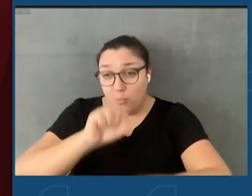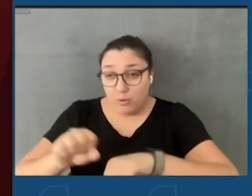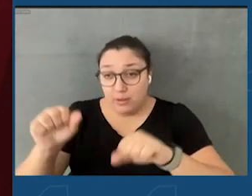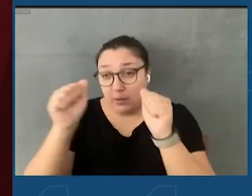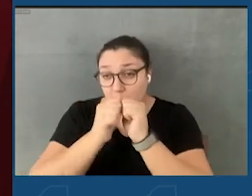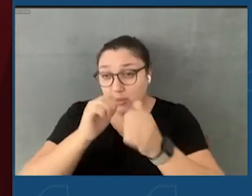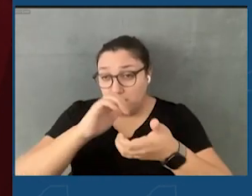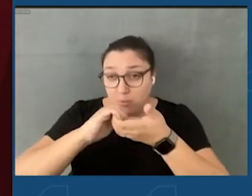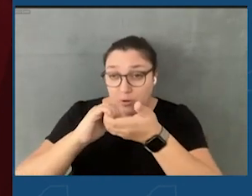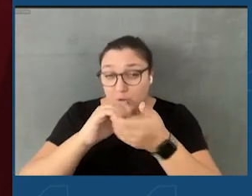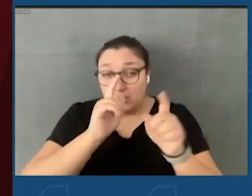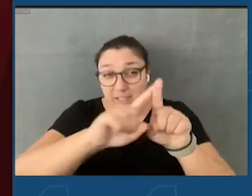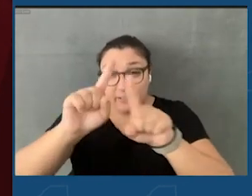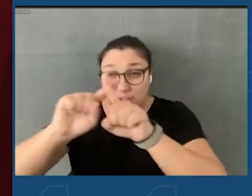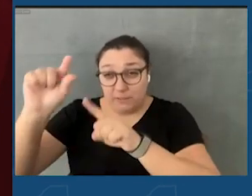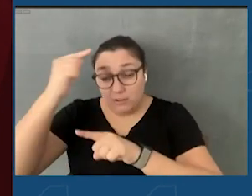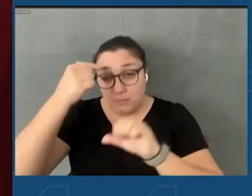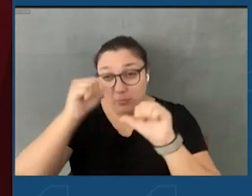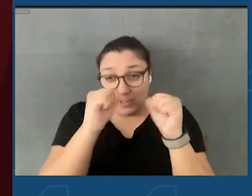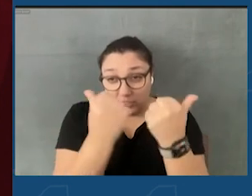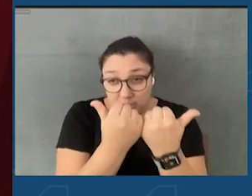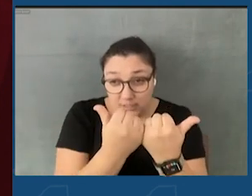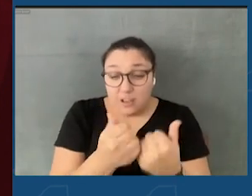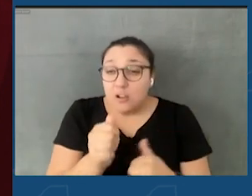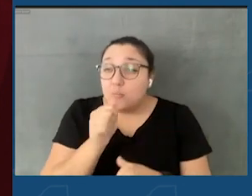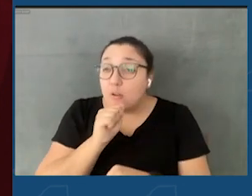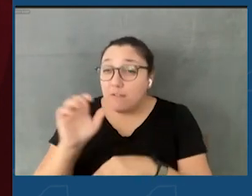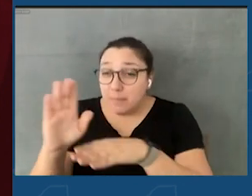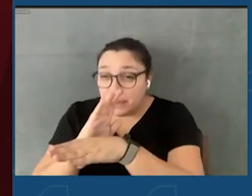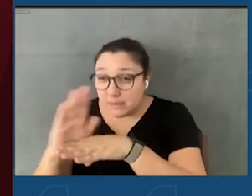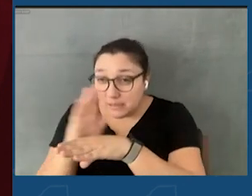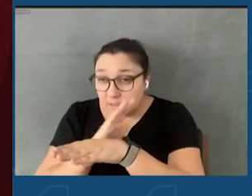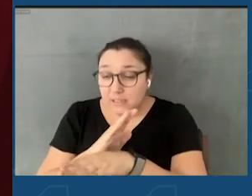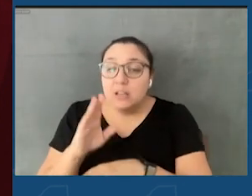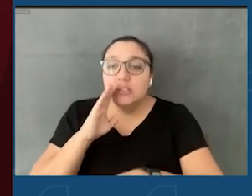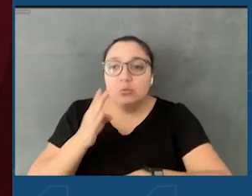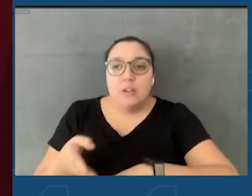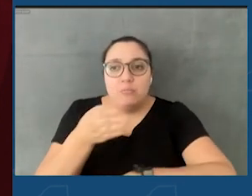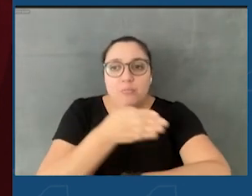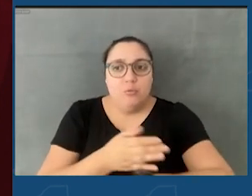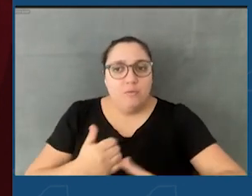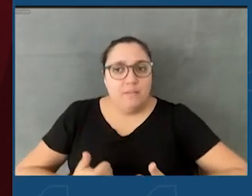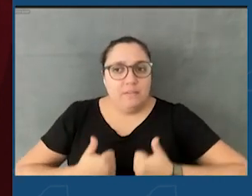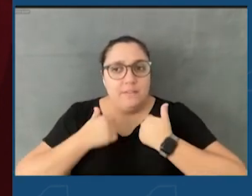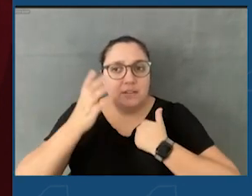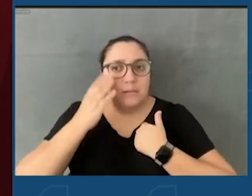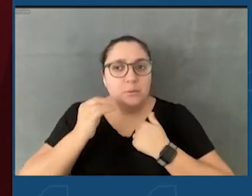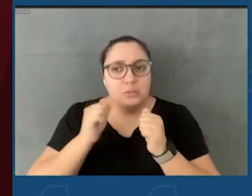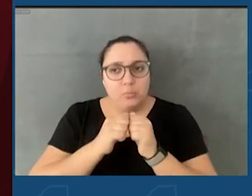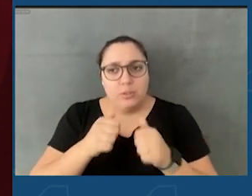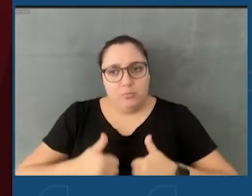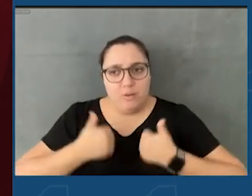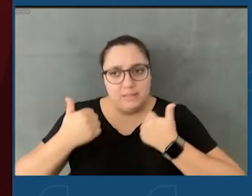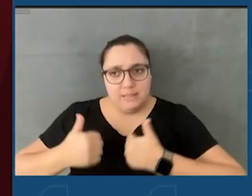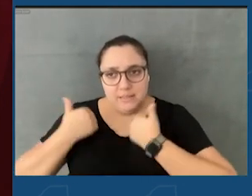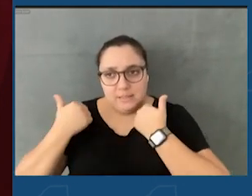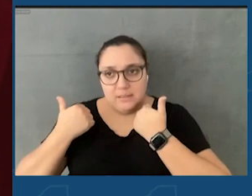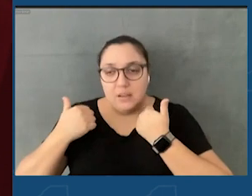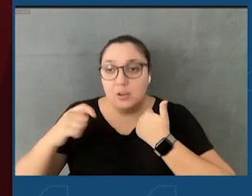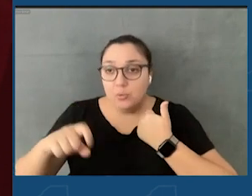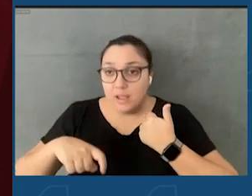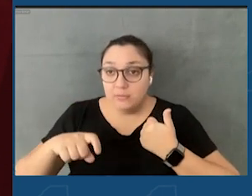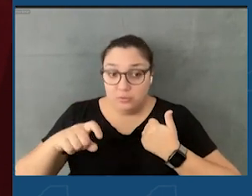everyone to recognize that the future is bright. This is something for us to be excited about. We're talking about jobs. We're talking